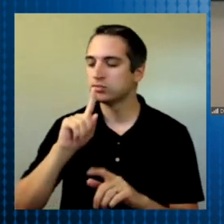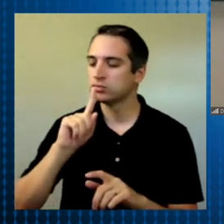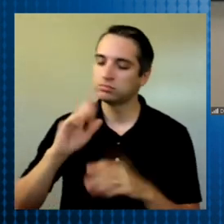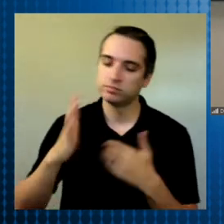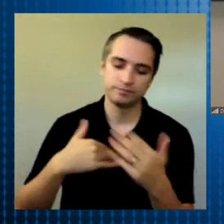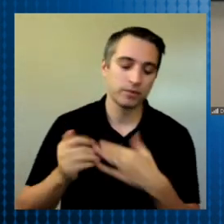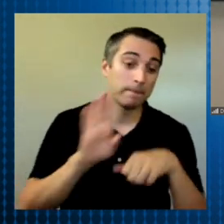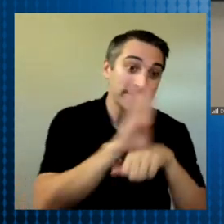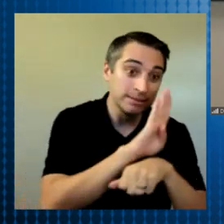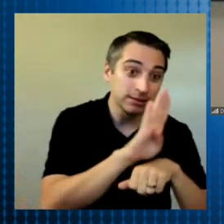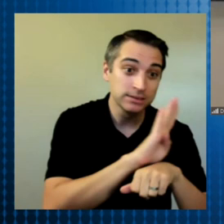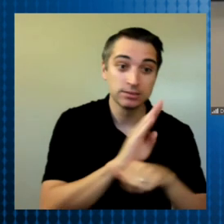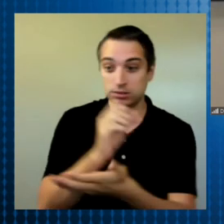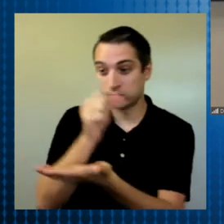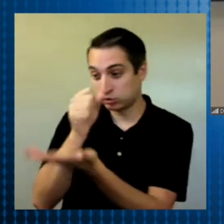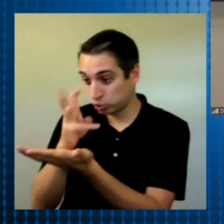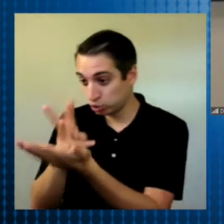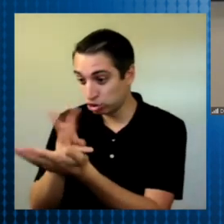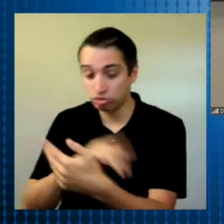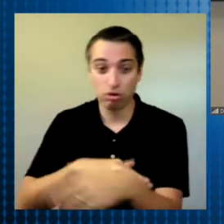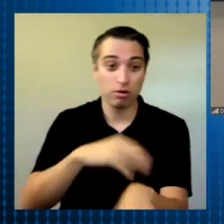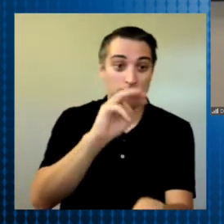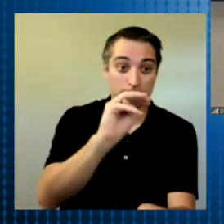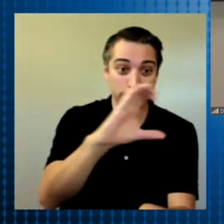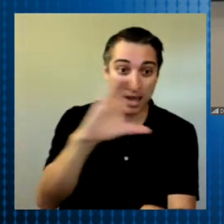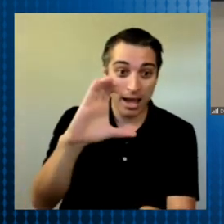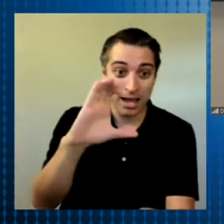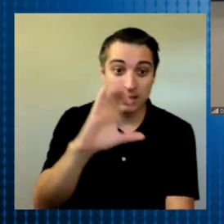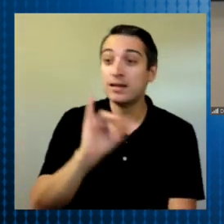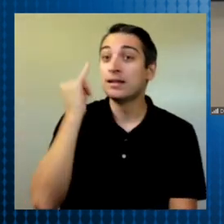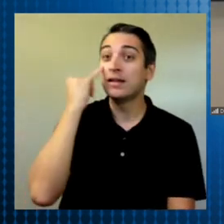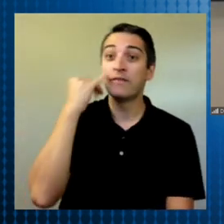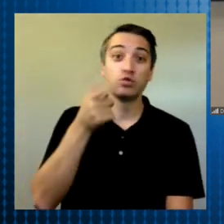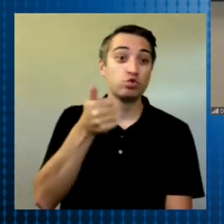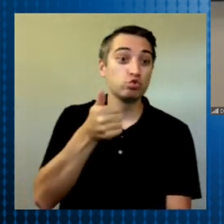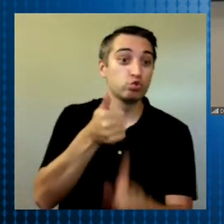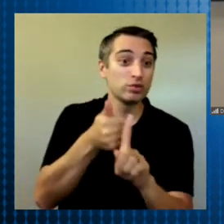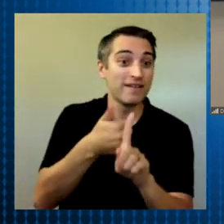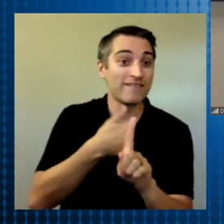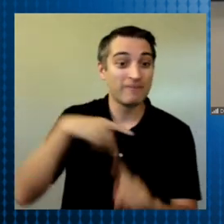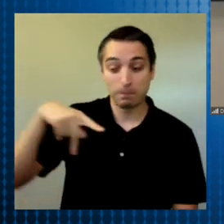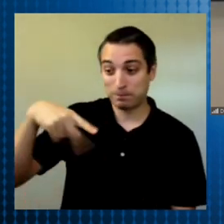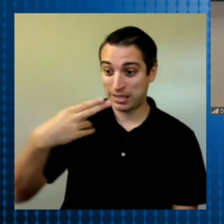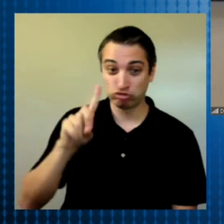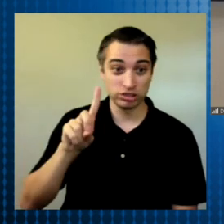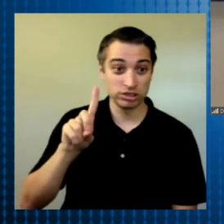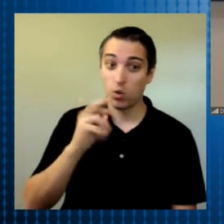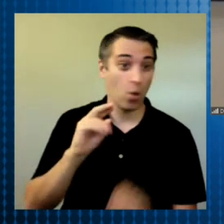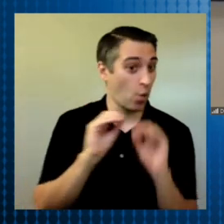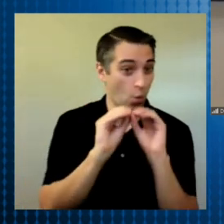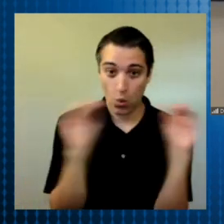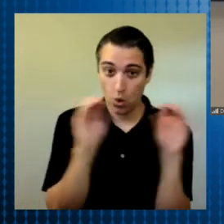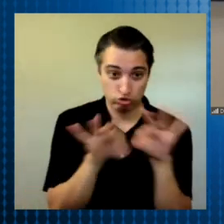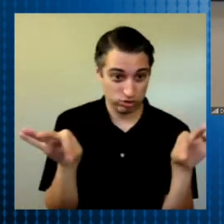it's social work, or whether it's at Mott Community College, whether you got a PhD or no degree, that you shall